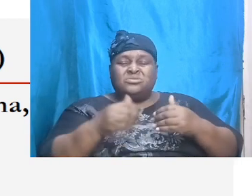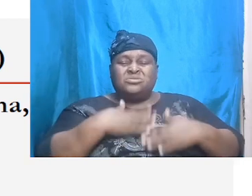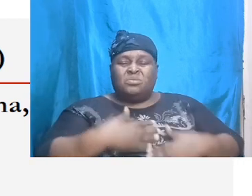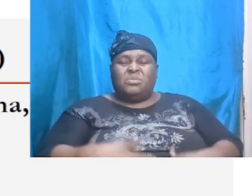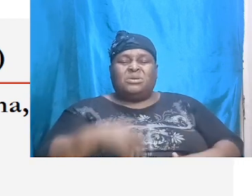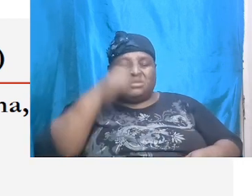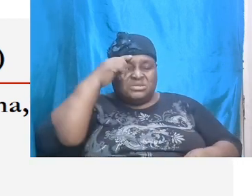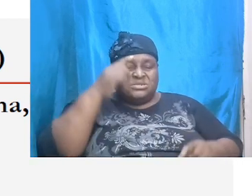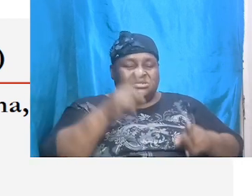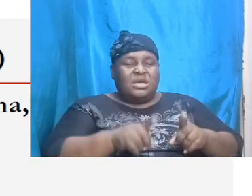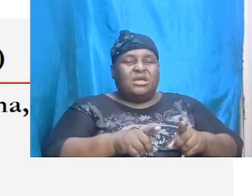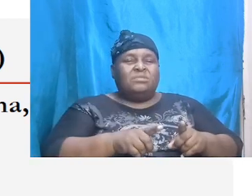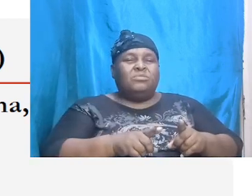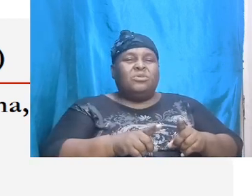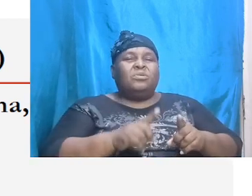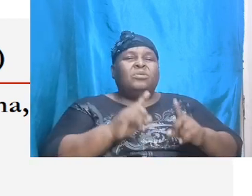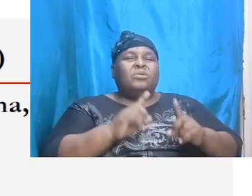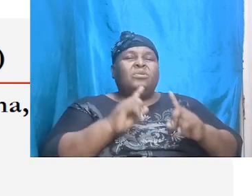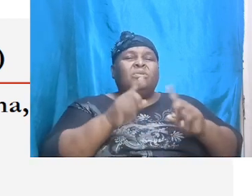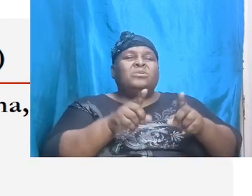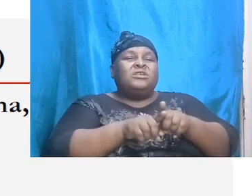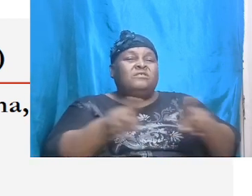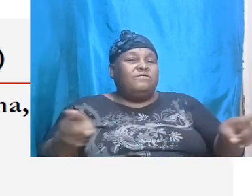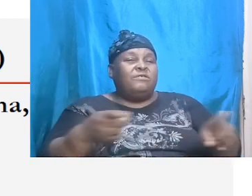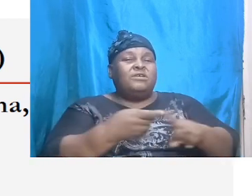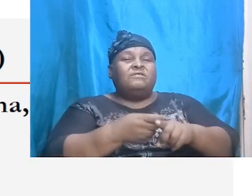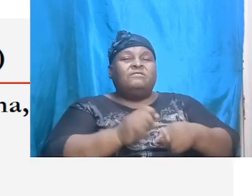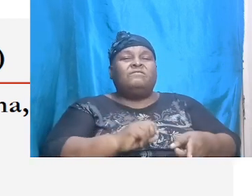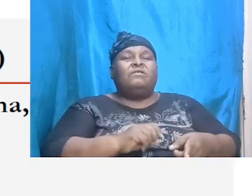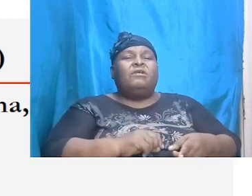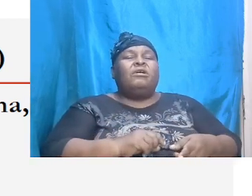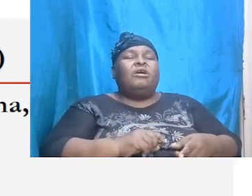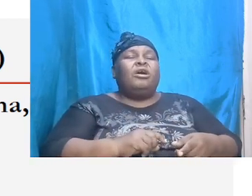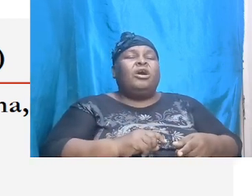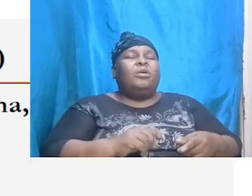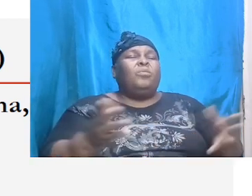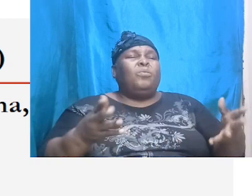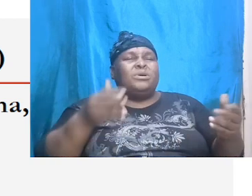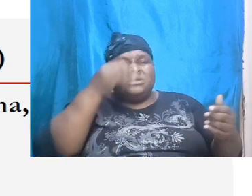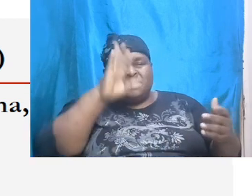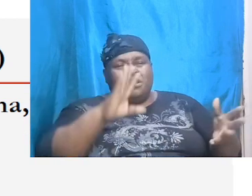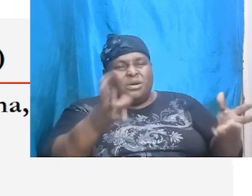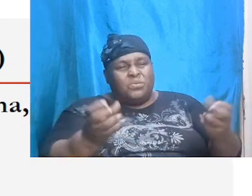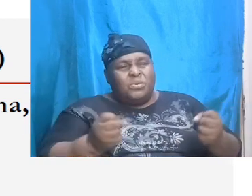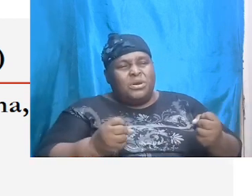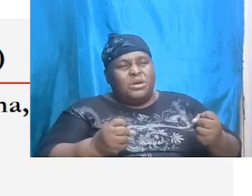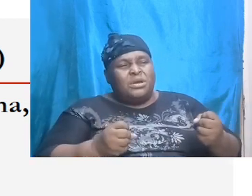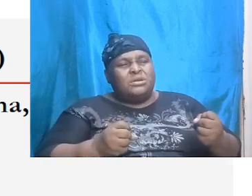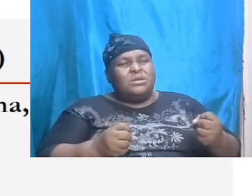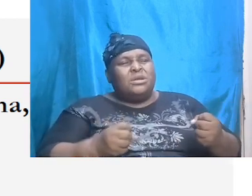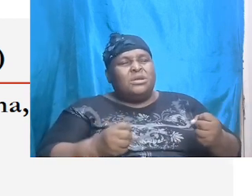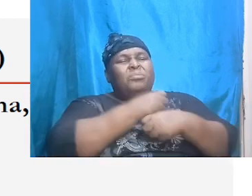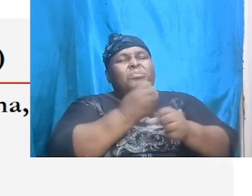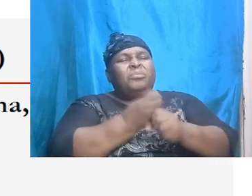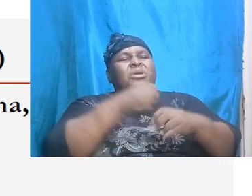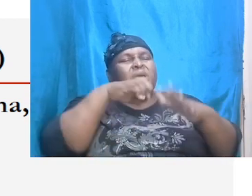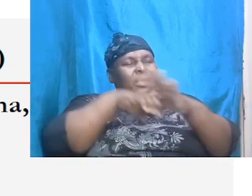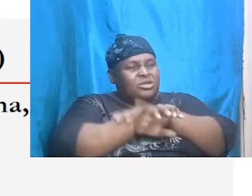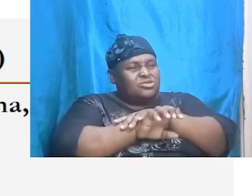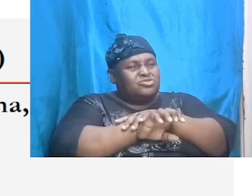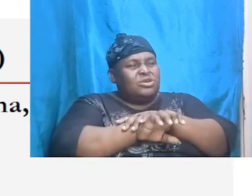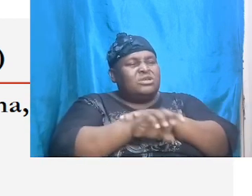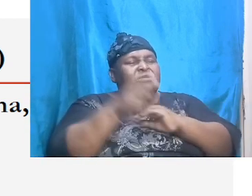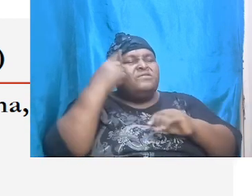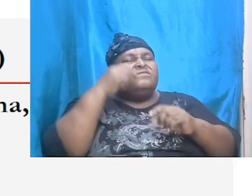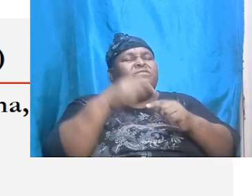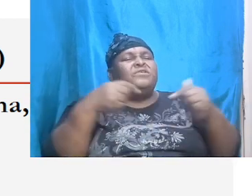plan, it creates entrance for the enemy to come in. And that is why Jesus said in